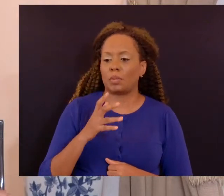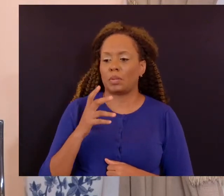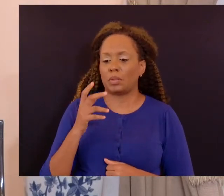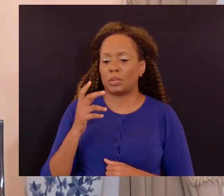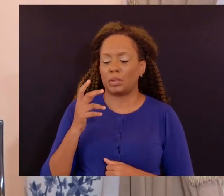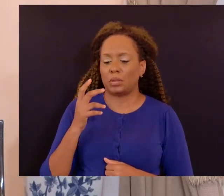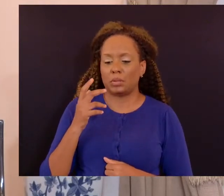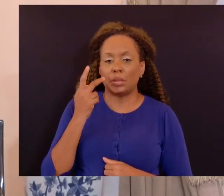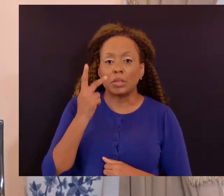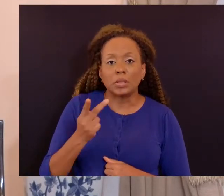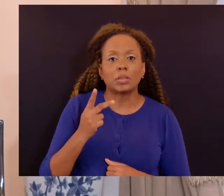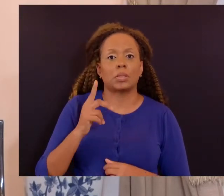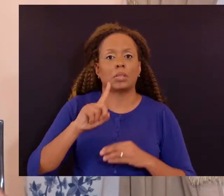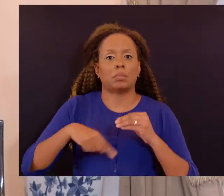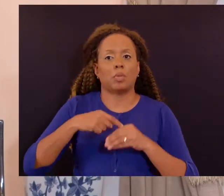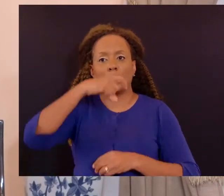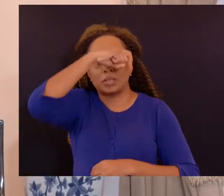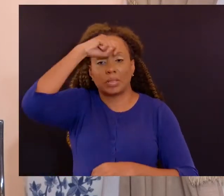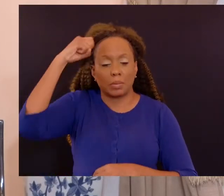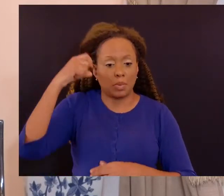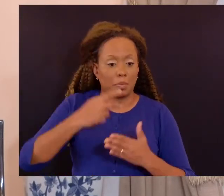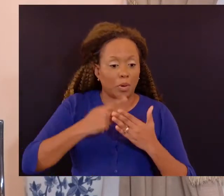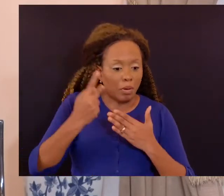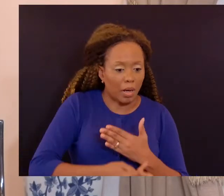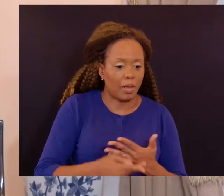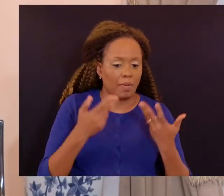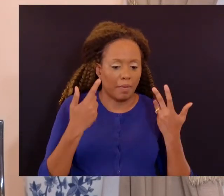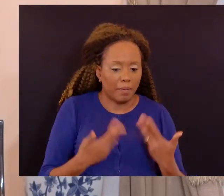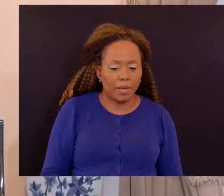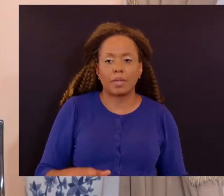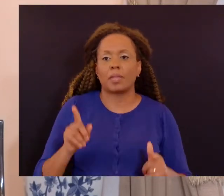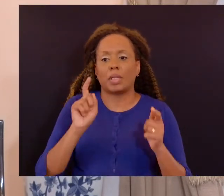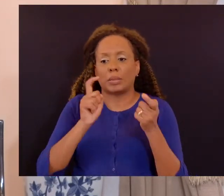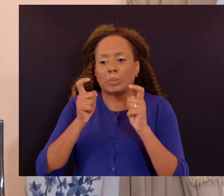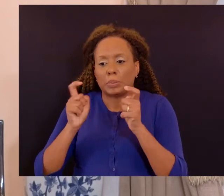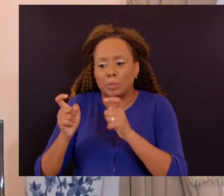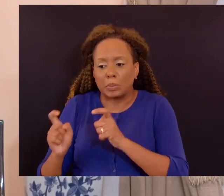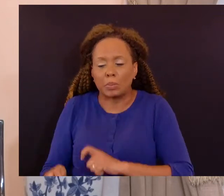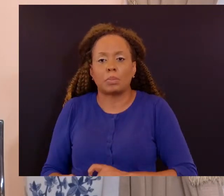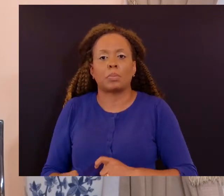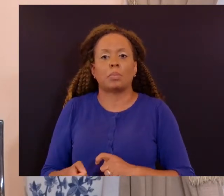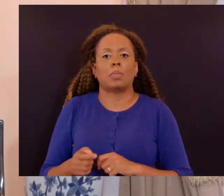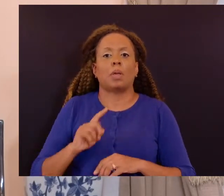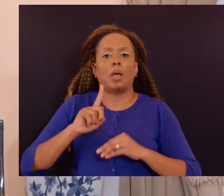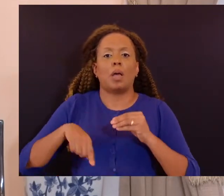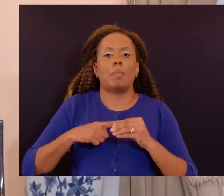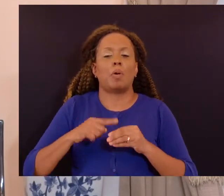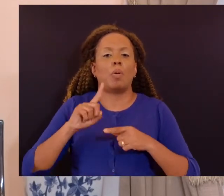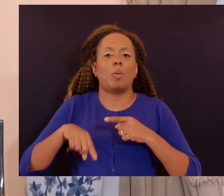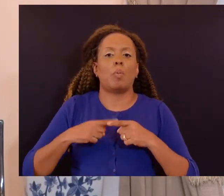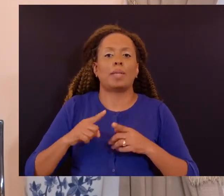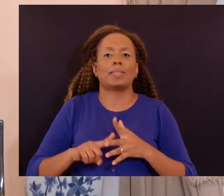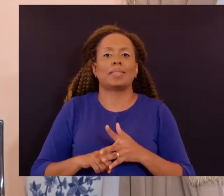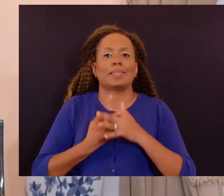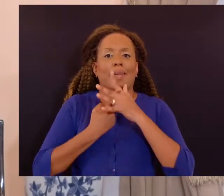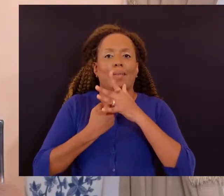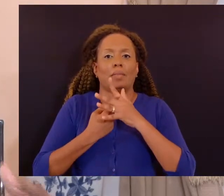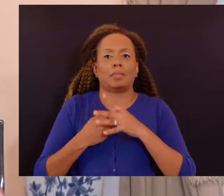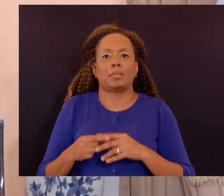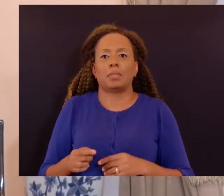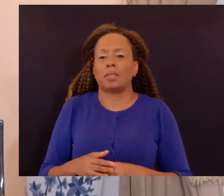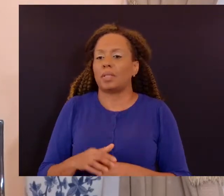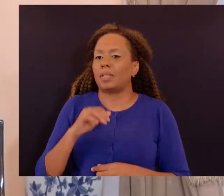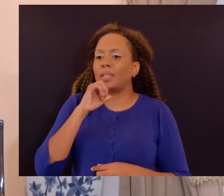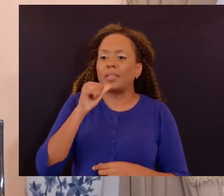terms of the support from teachers, and then be able to make adjustments to the beginning of the term. There is nothing that says that we must be guided by the start